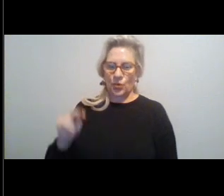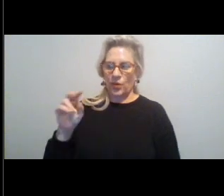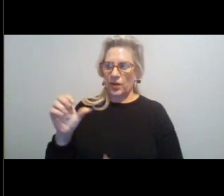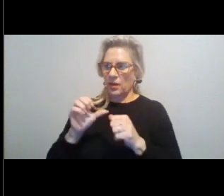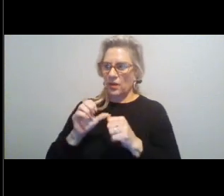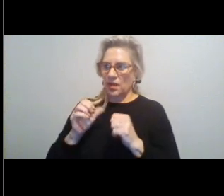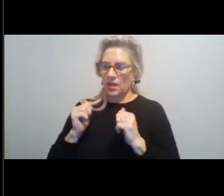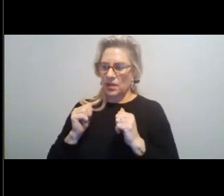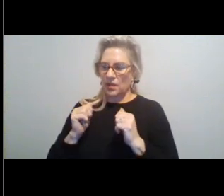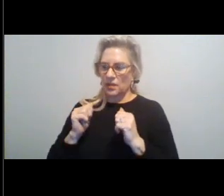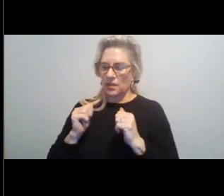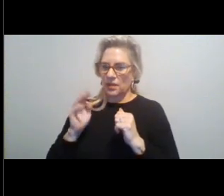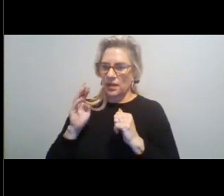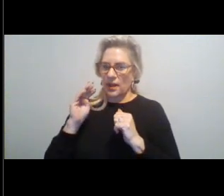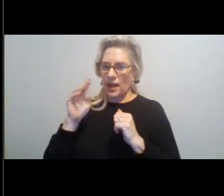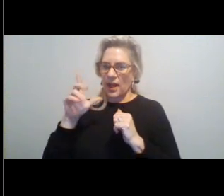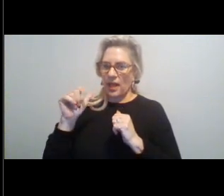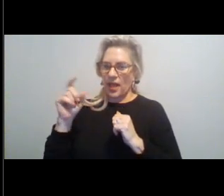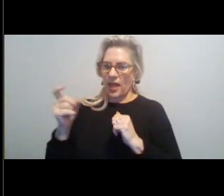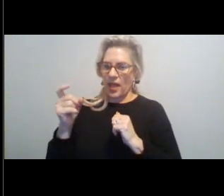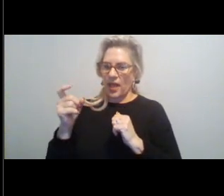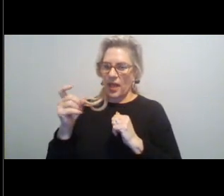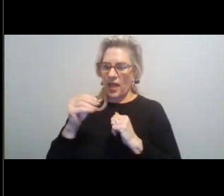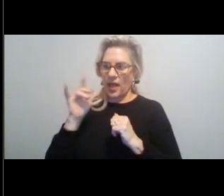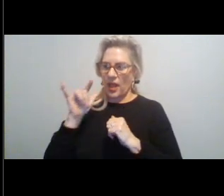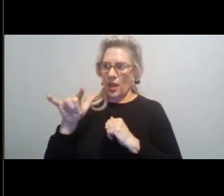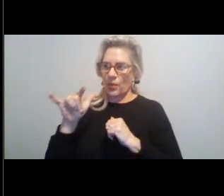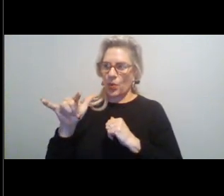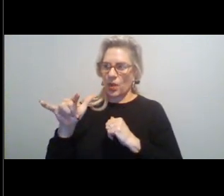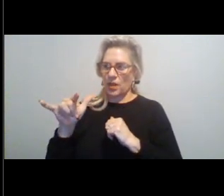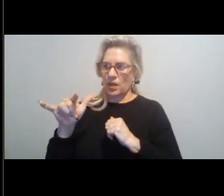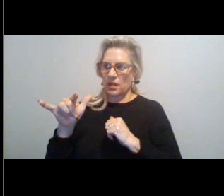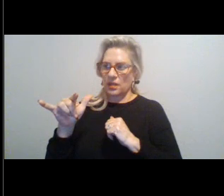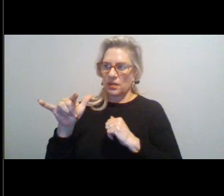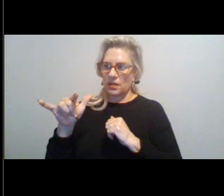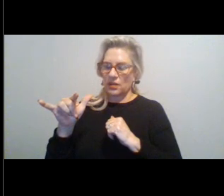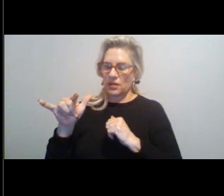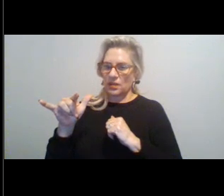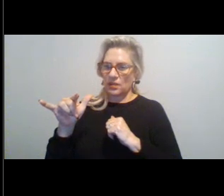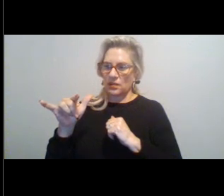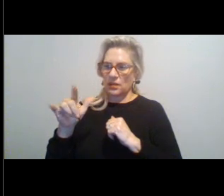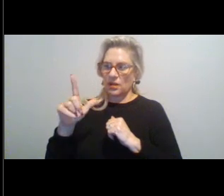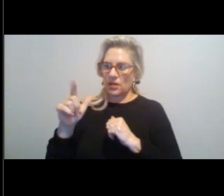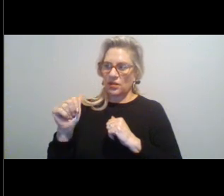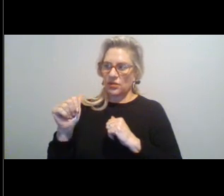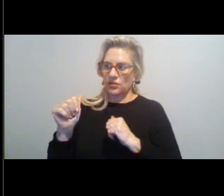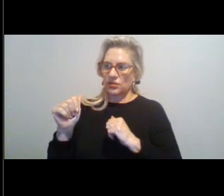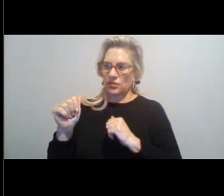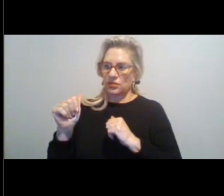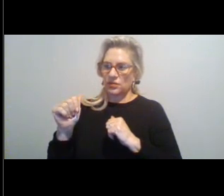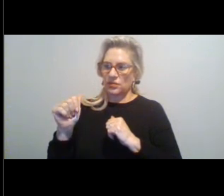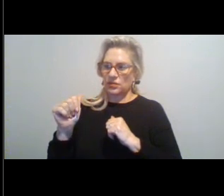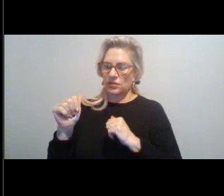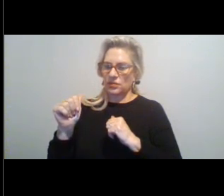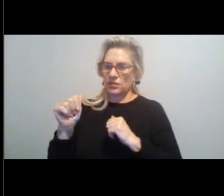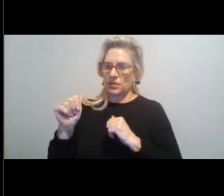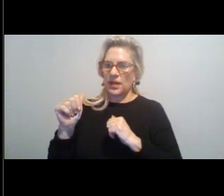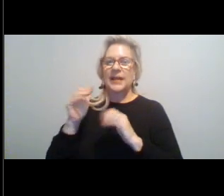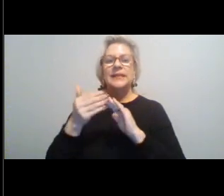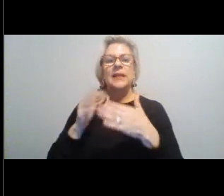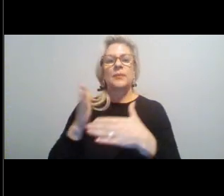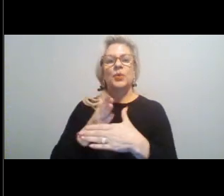top of the map is LAX and the airport. The bottom of the map is the Port of Los Angeles, and we are all the cities in between. You